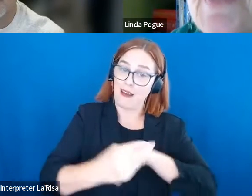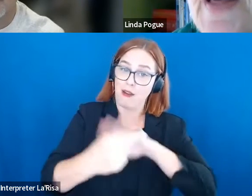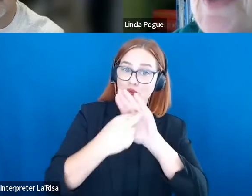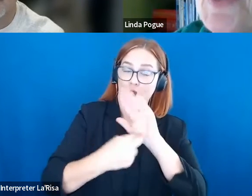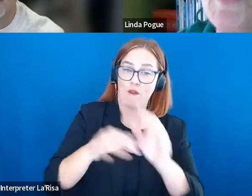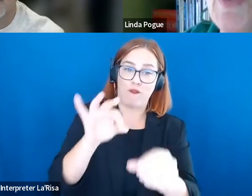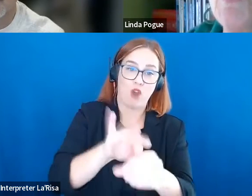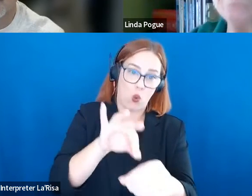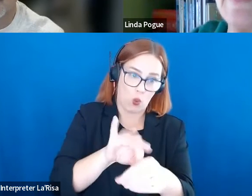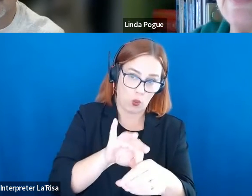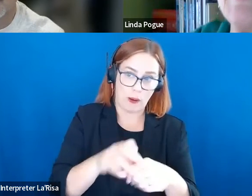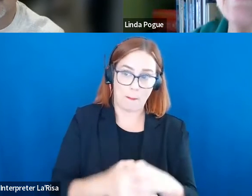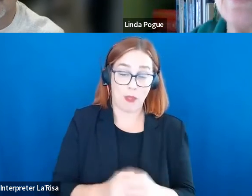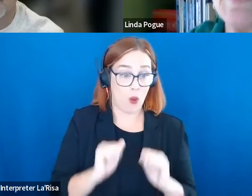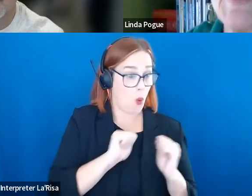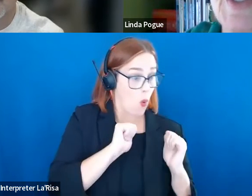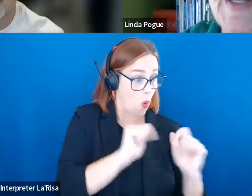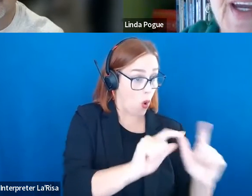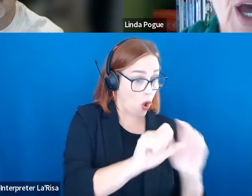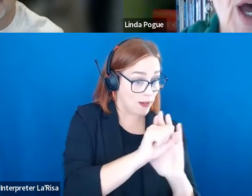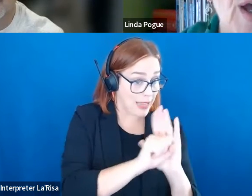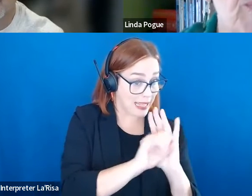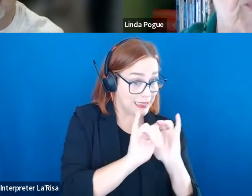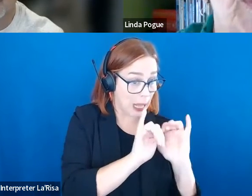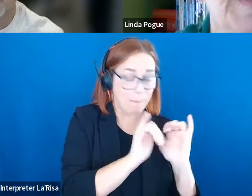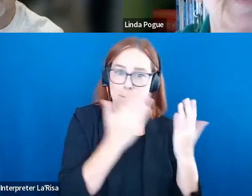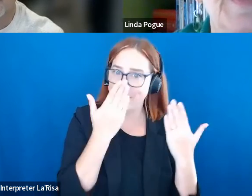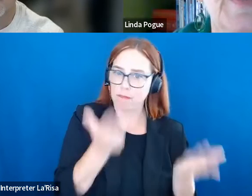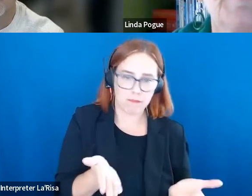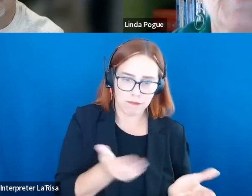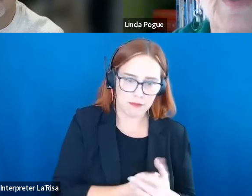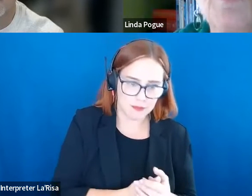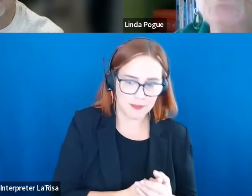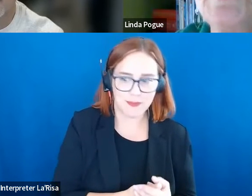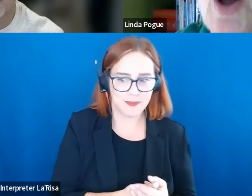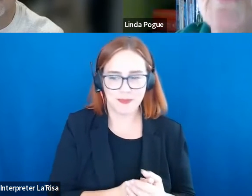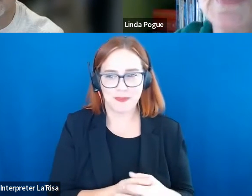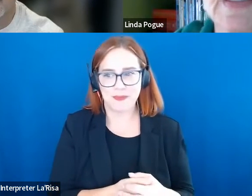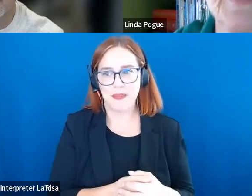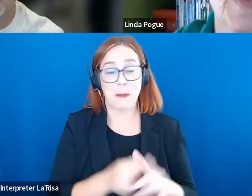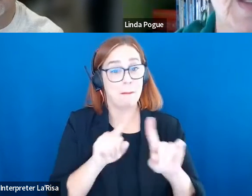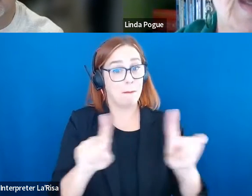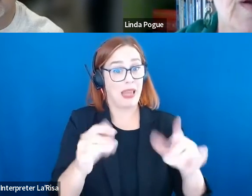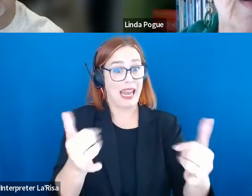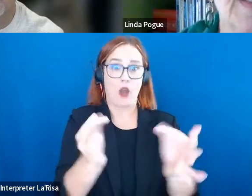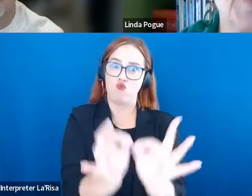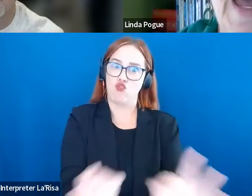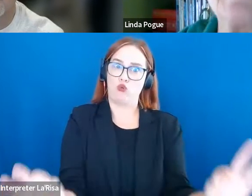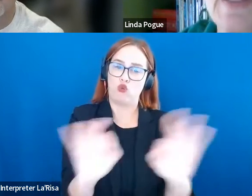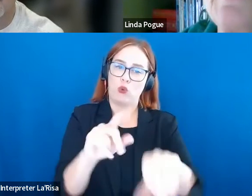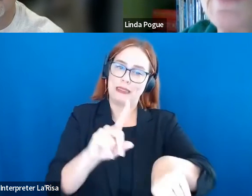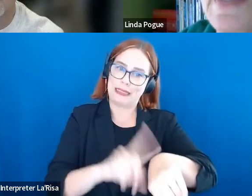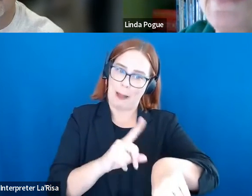I don't know if that's true for all states, but certainly this is a crucial time. So